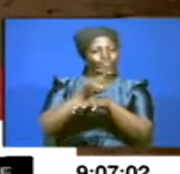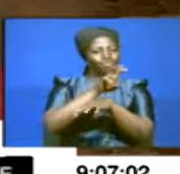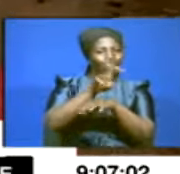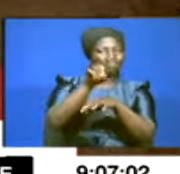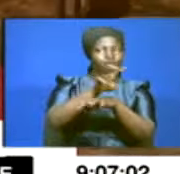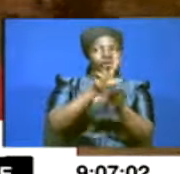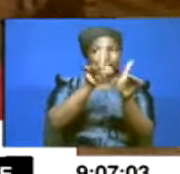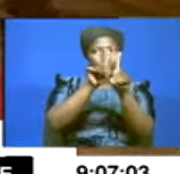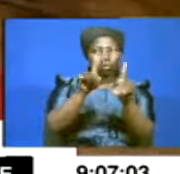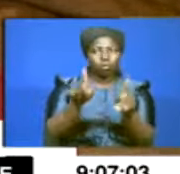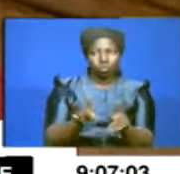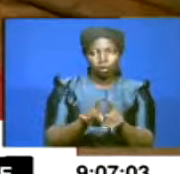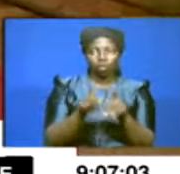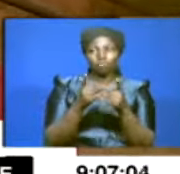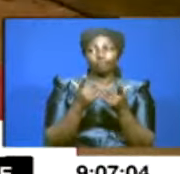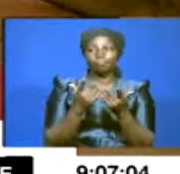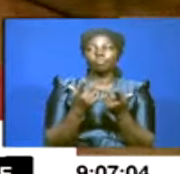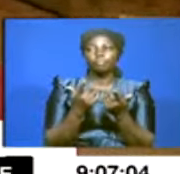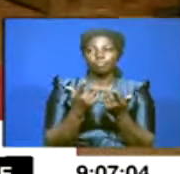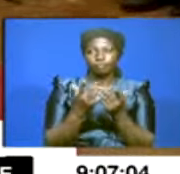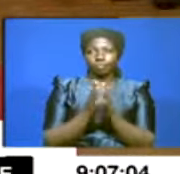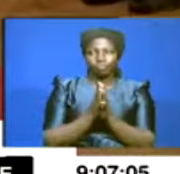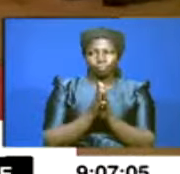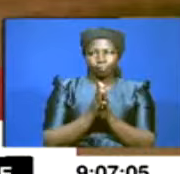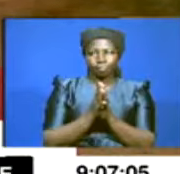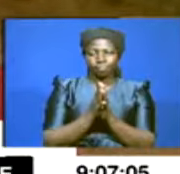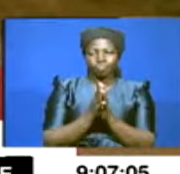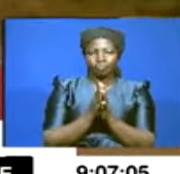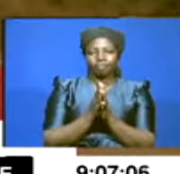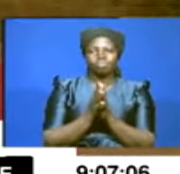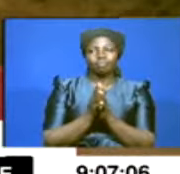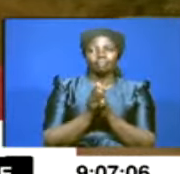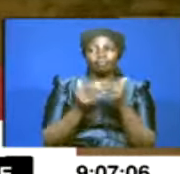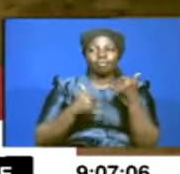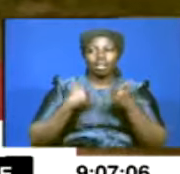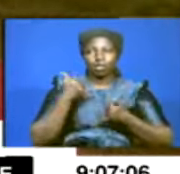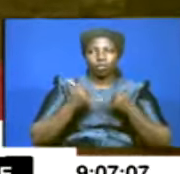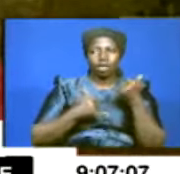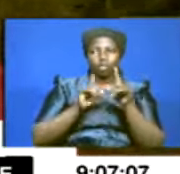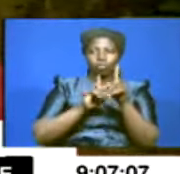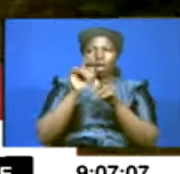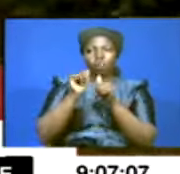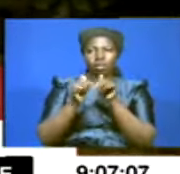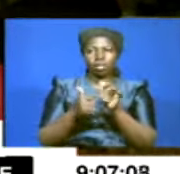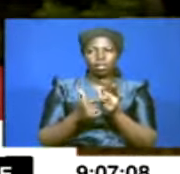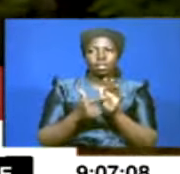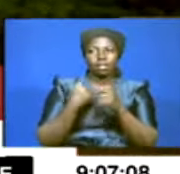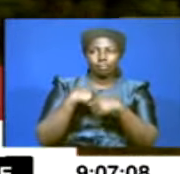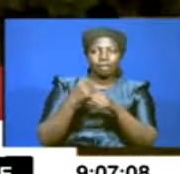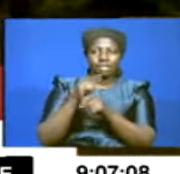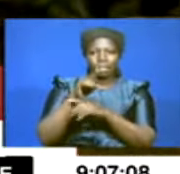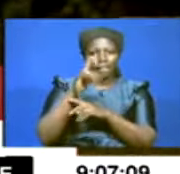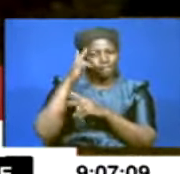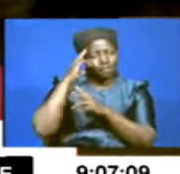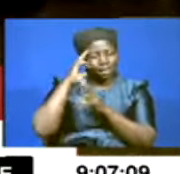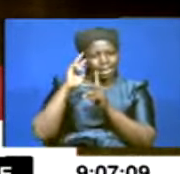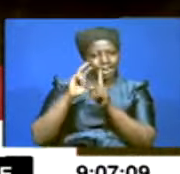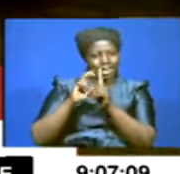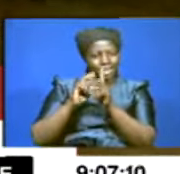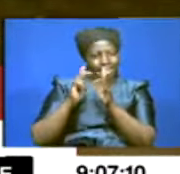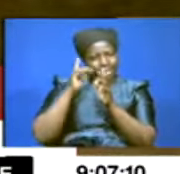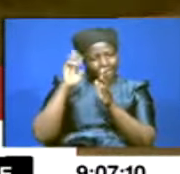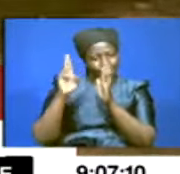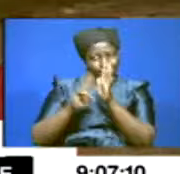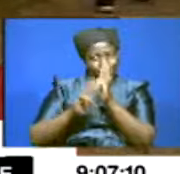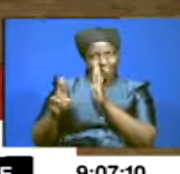as pray. A refreshing tour that takes Rigathi Gachagua on a reflective mood, particularly on the status of Kenya's